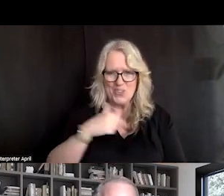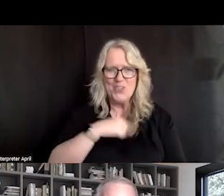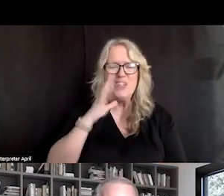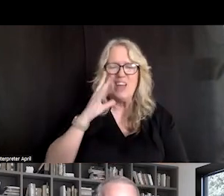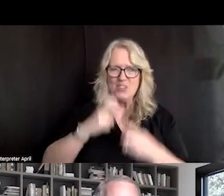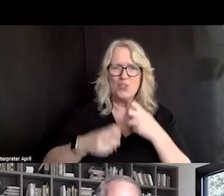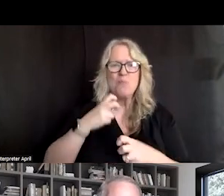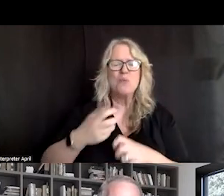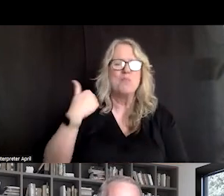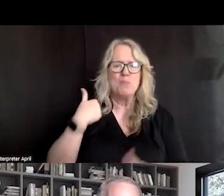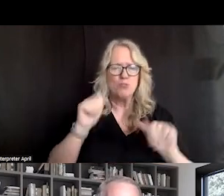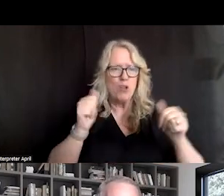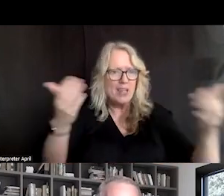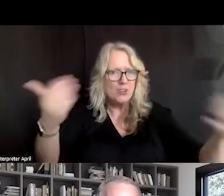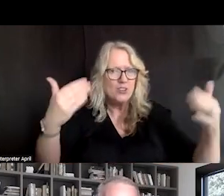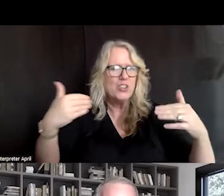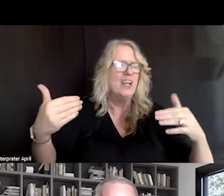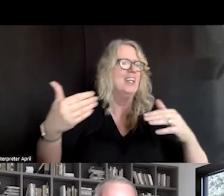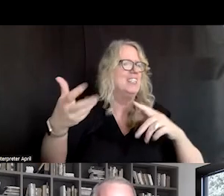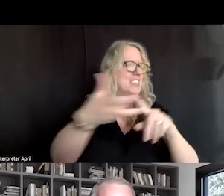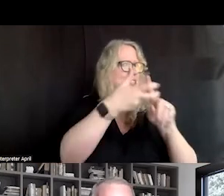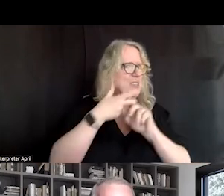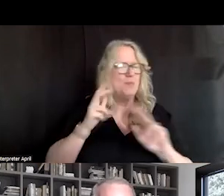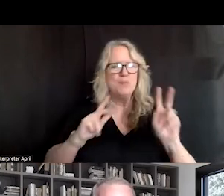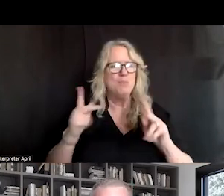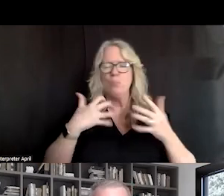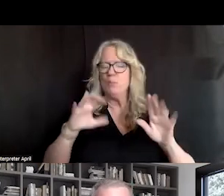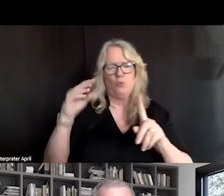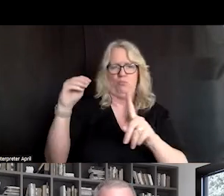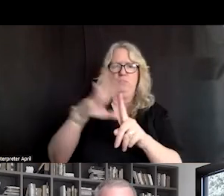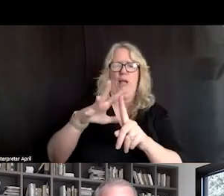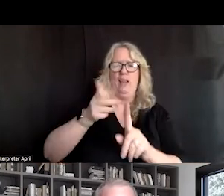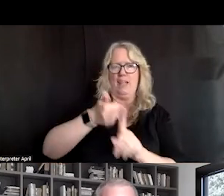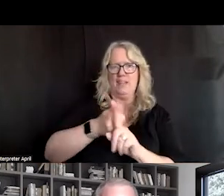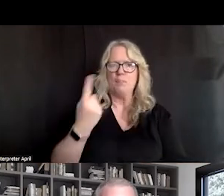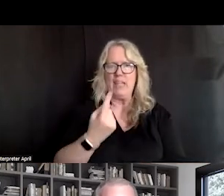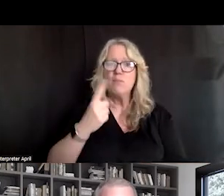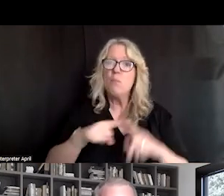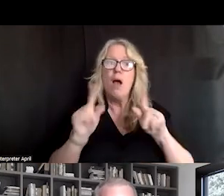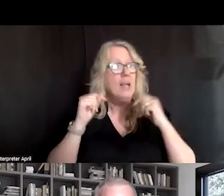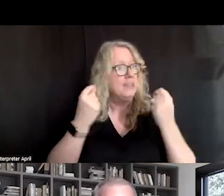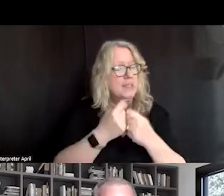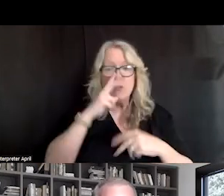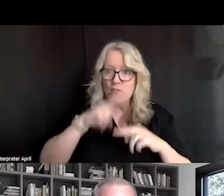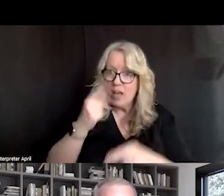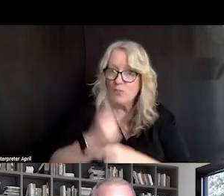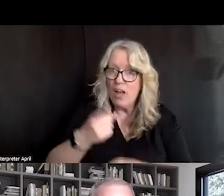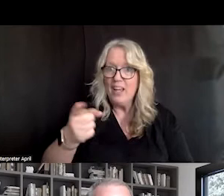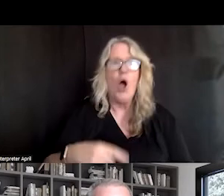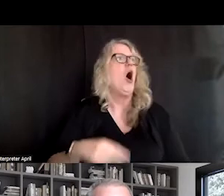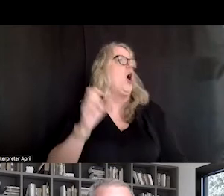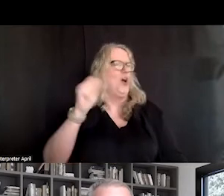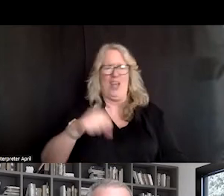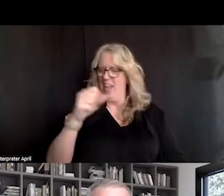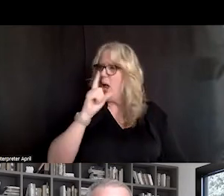trouble roping people in. Nobody wants to be under the spotlight by themselves, but as a team, hey, that was fun, right? Absolutely. No,